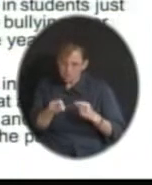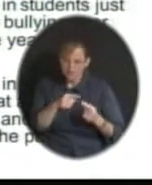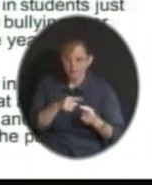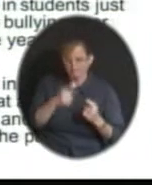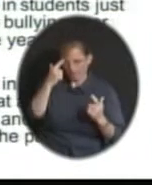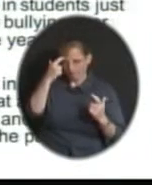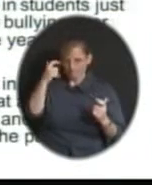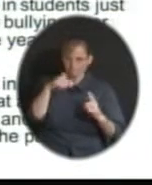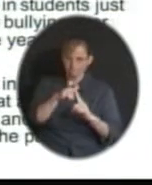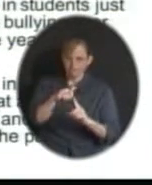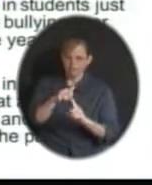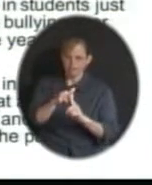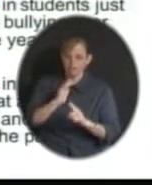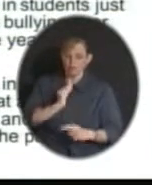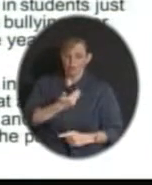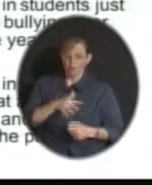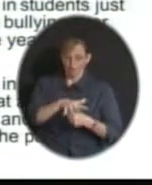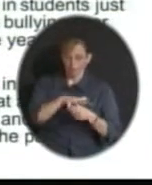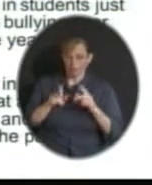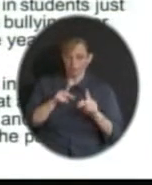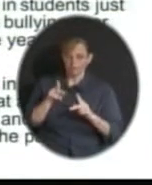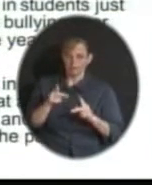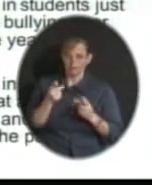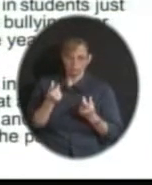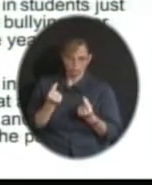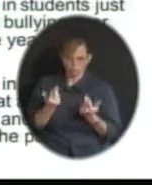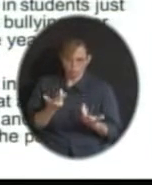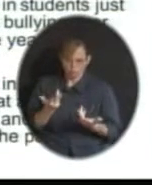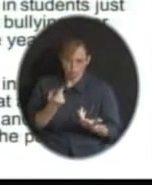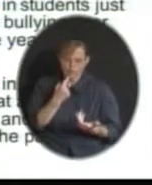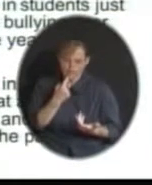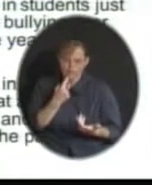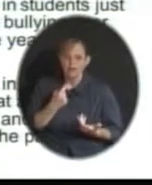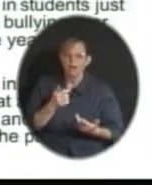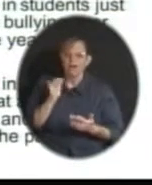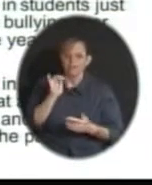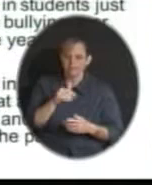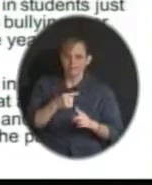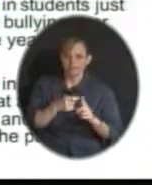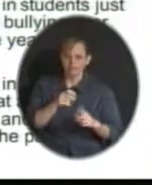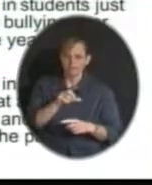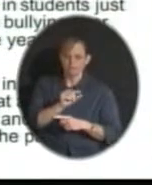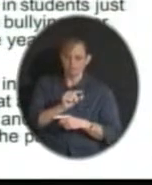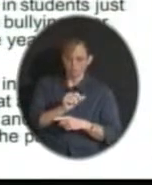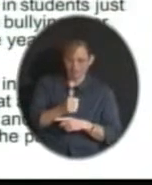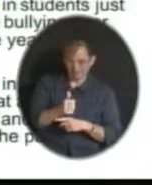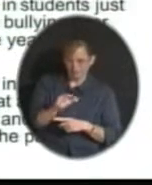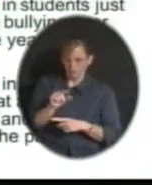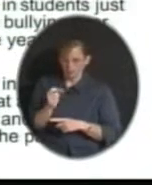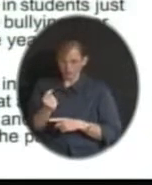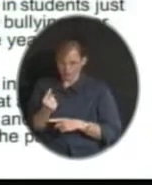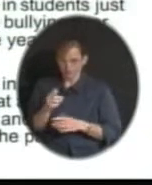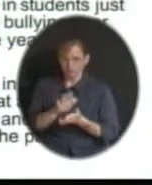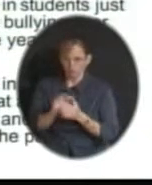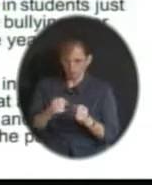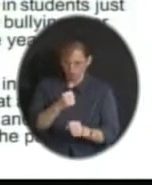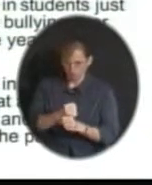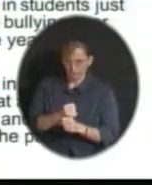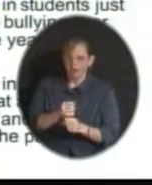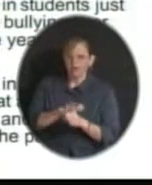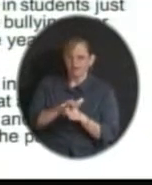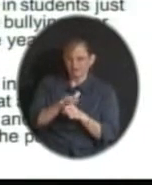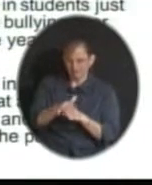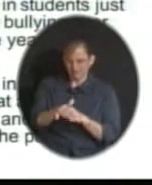so what are our local folks? Now this is data from the 2010-11 school year. Again, there's more here, and there's plenty to digest, and we continue to do